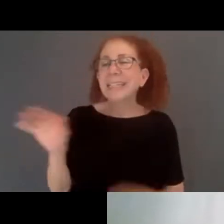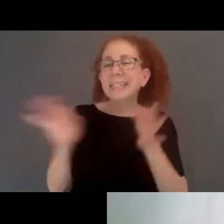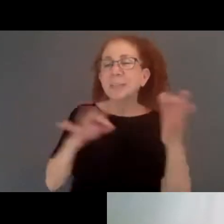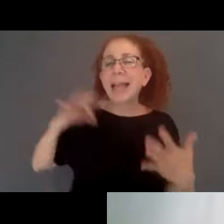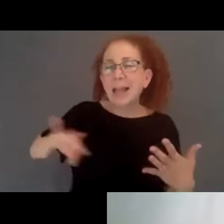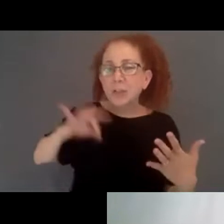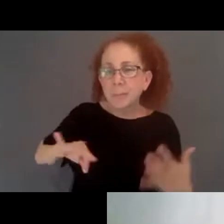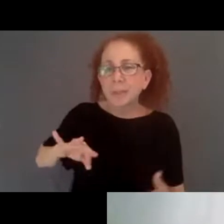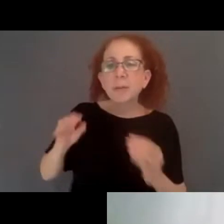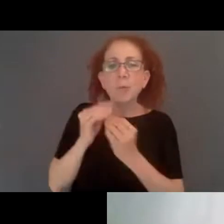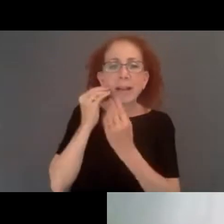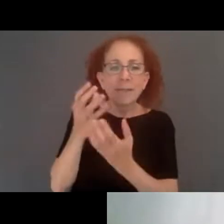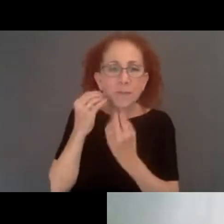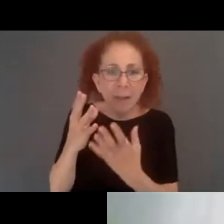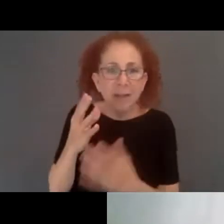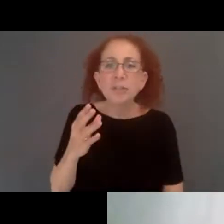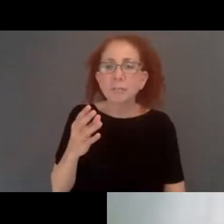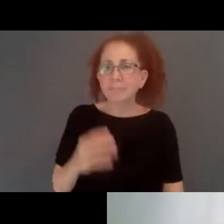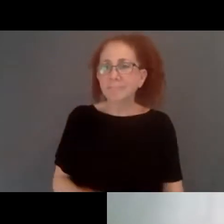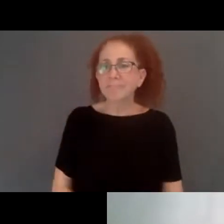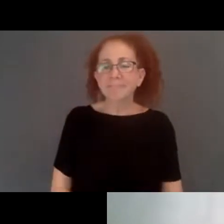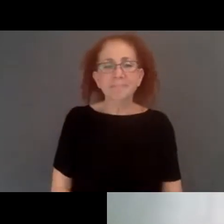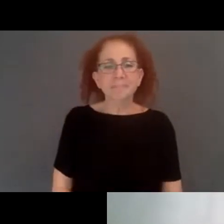and information that guests would need to know.